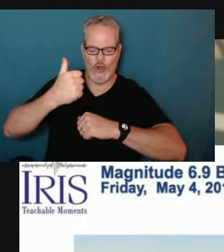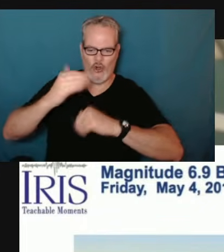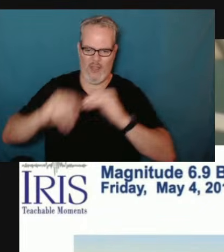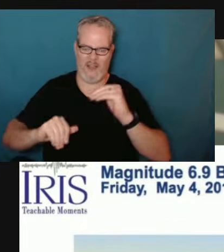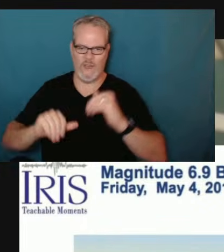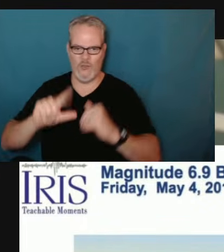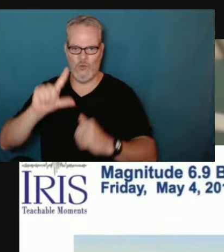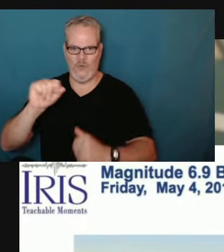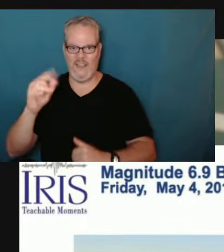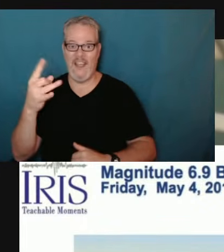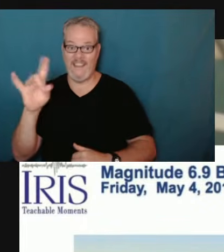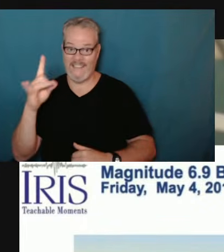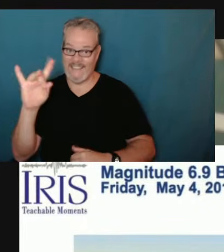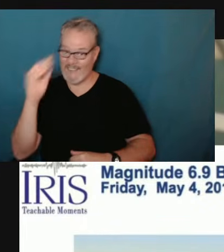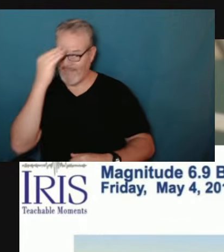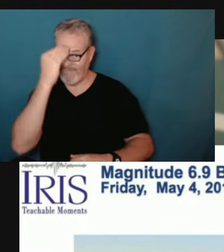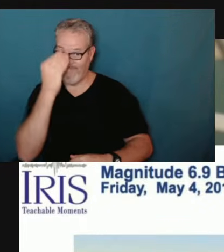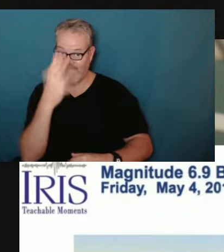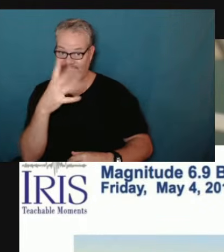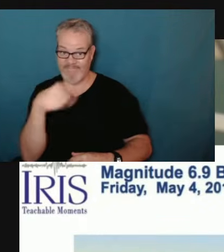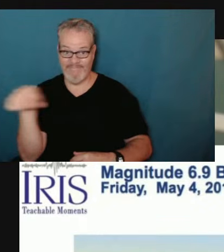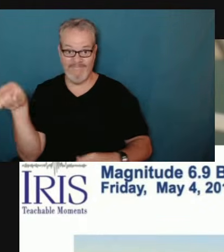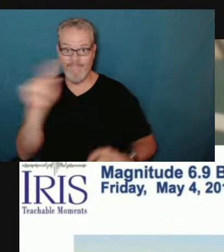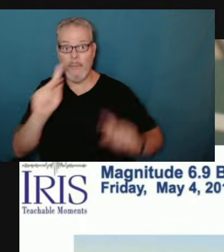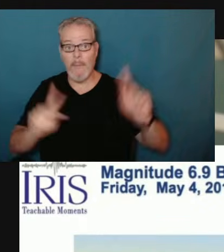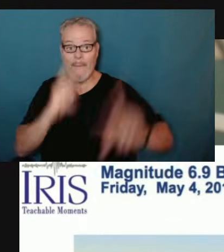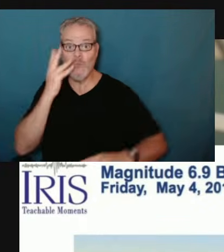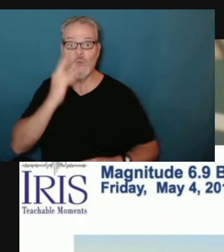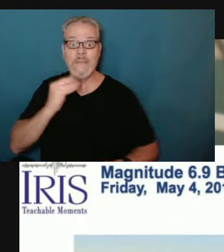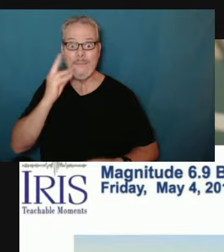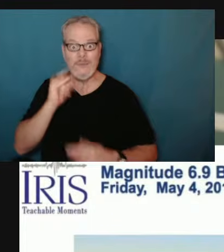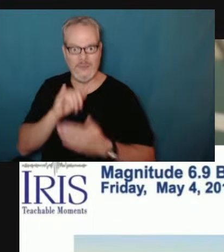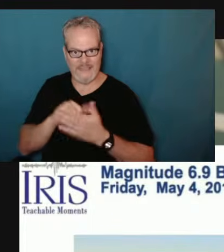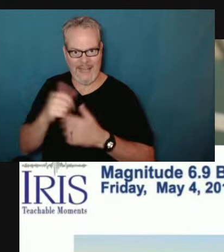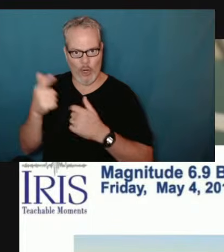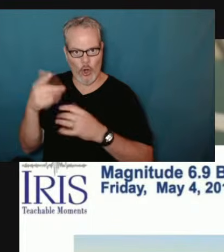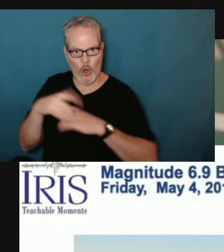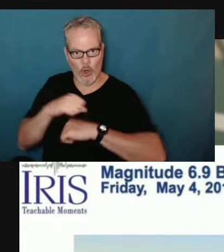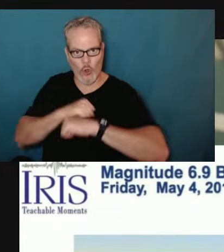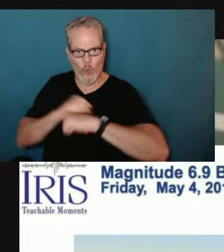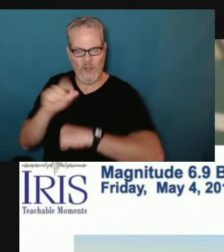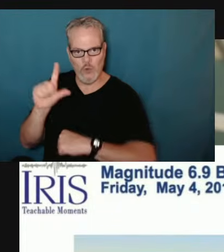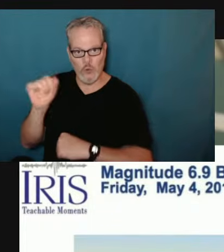So just for people who felt that earthquake, to put these events in perspective.